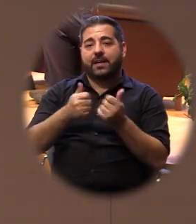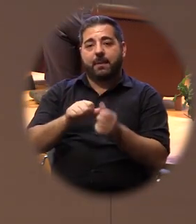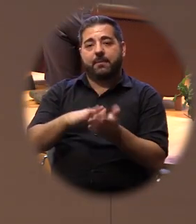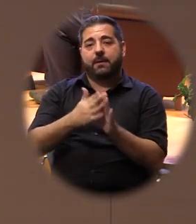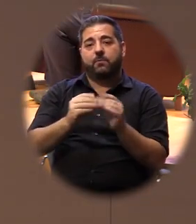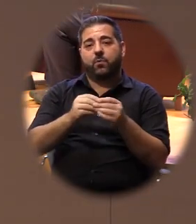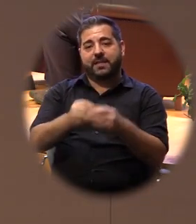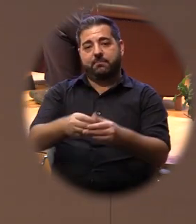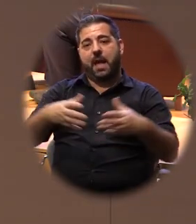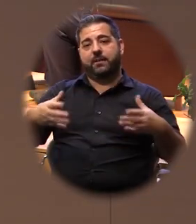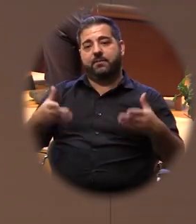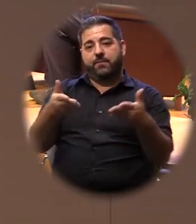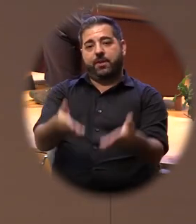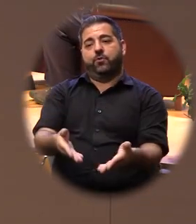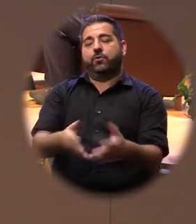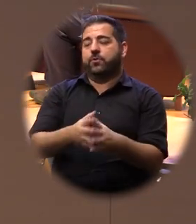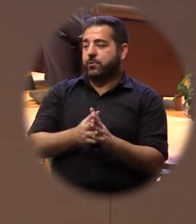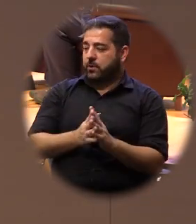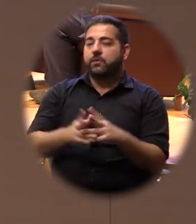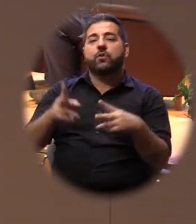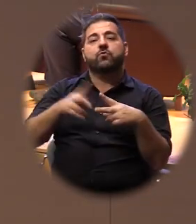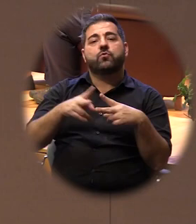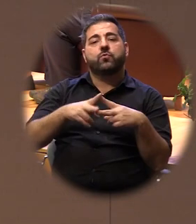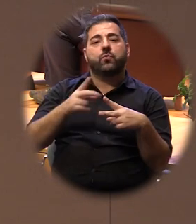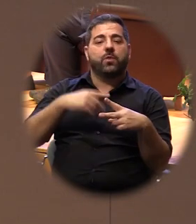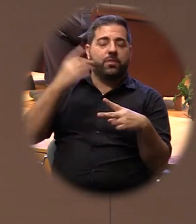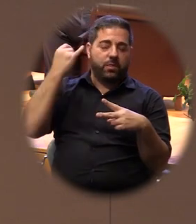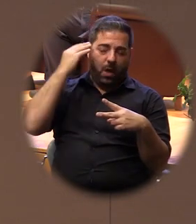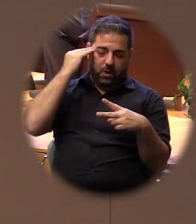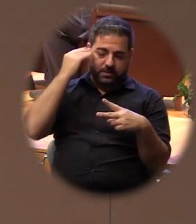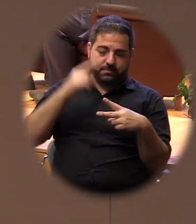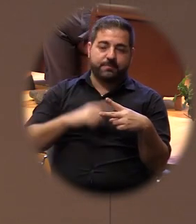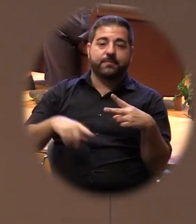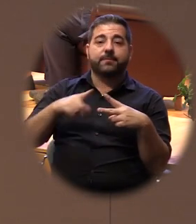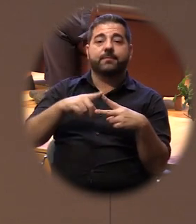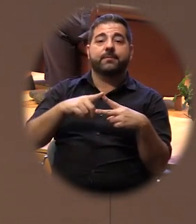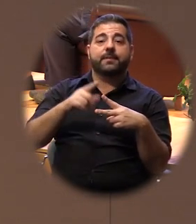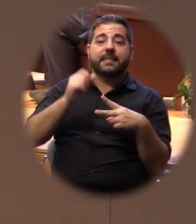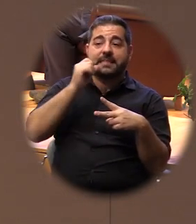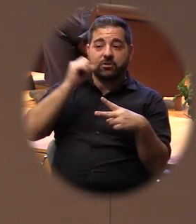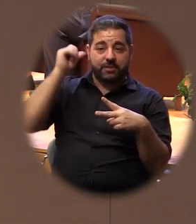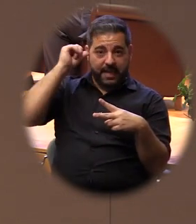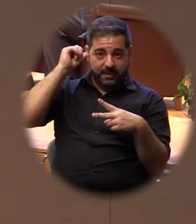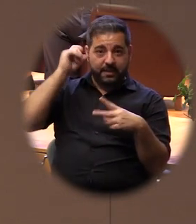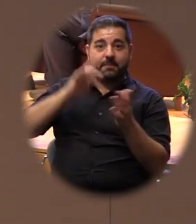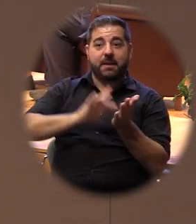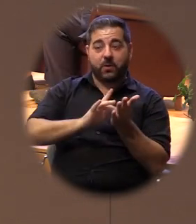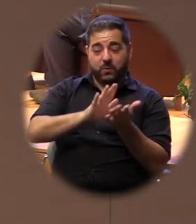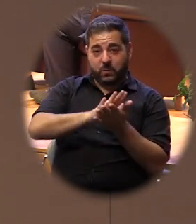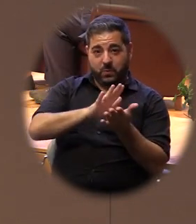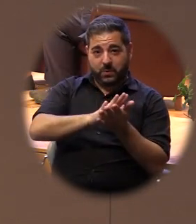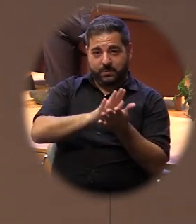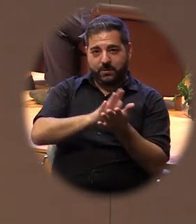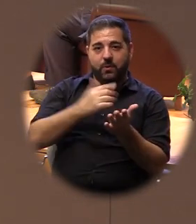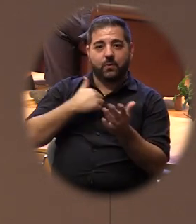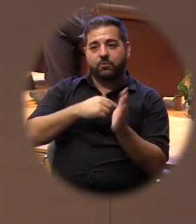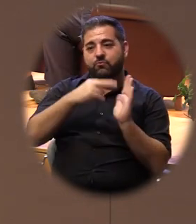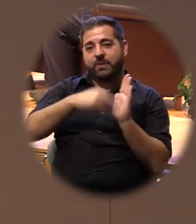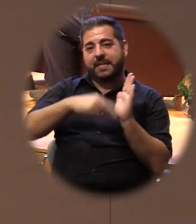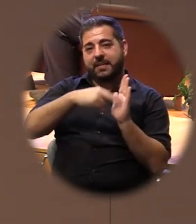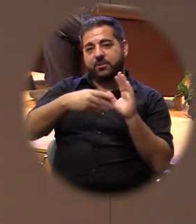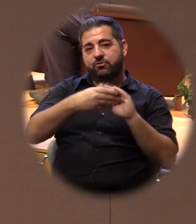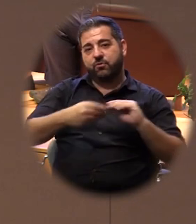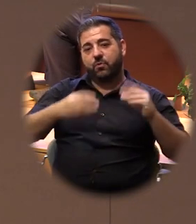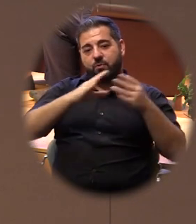there. Two thoughts. One is that yesterday in rabbinical school, we were reading the